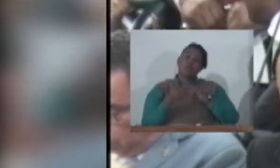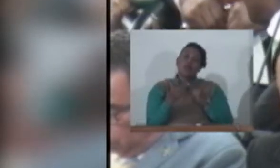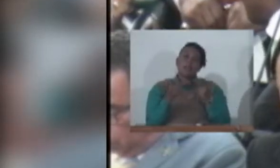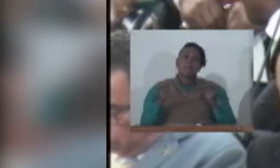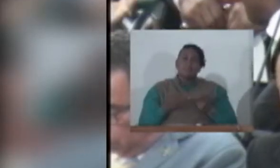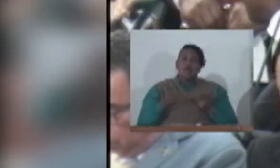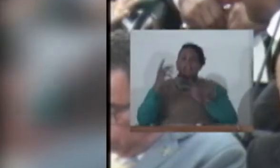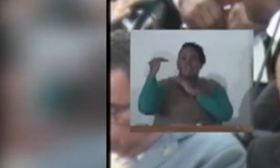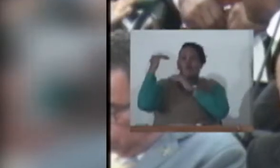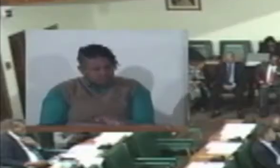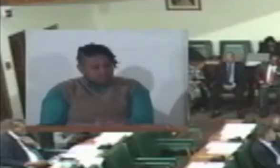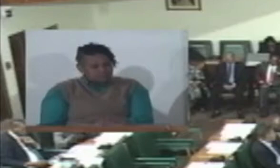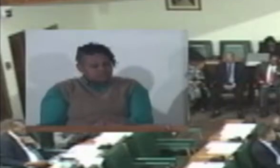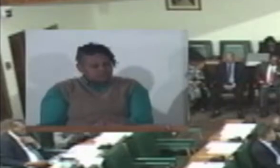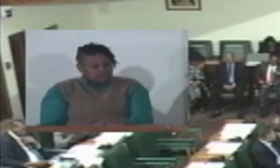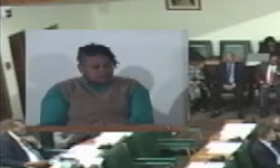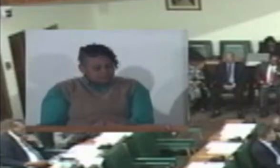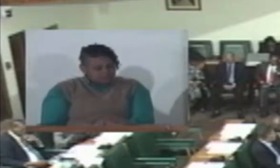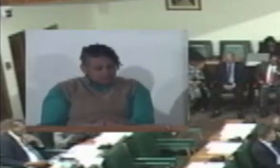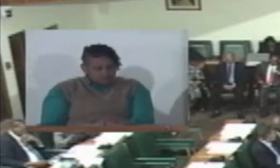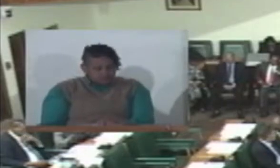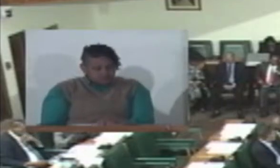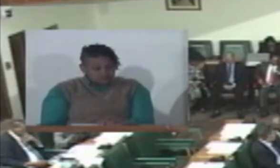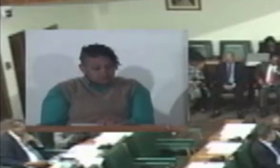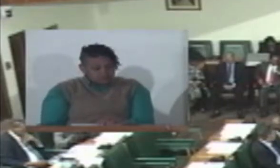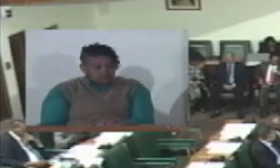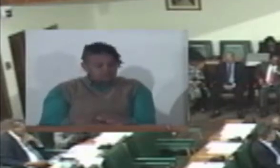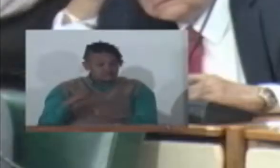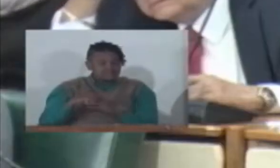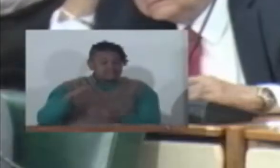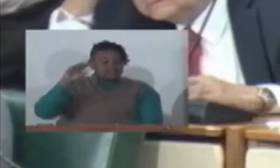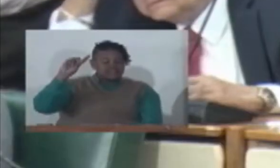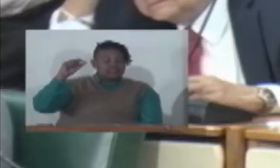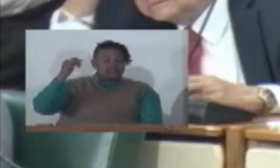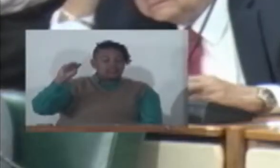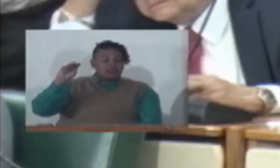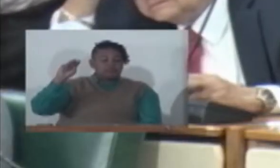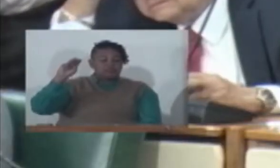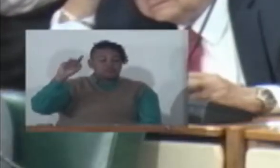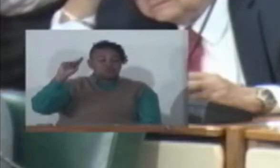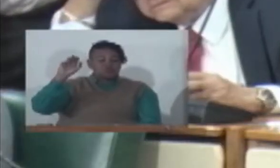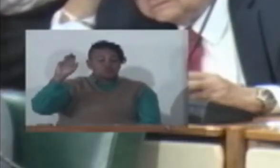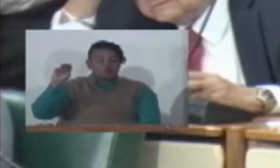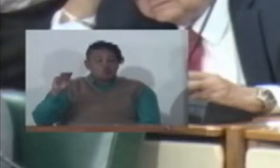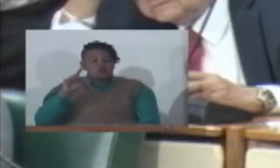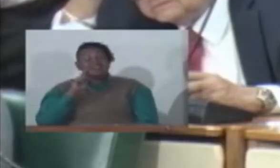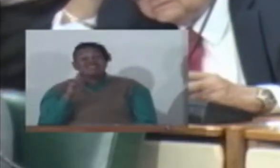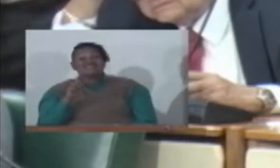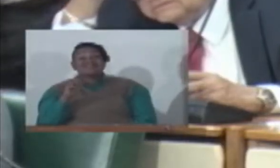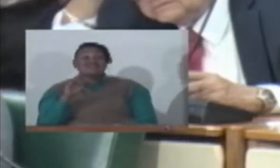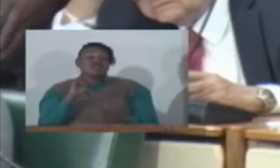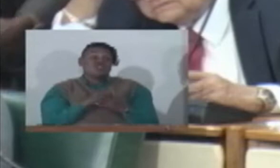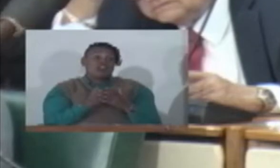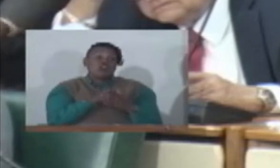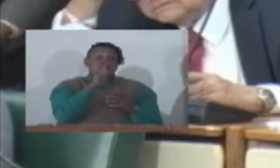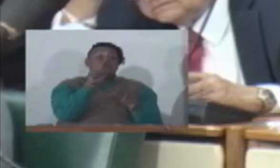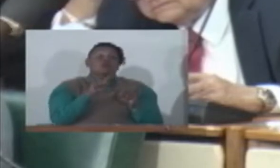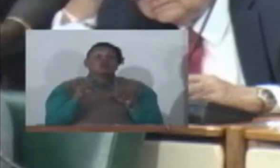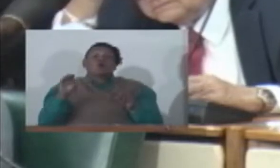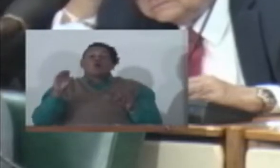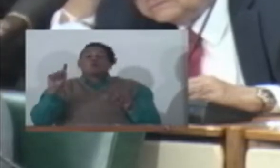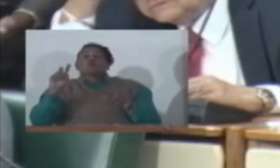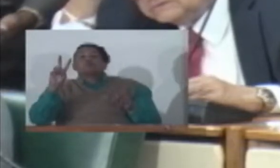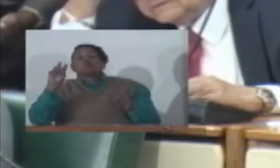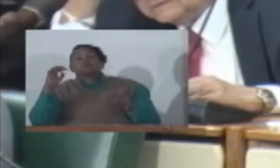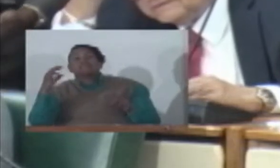AntiCrime Plan will be sustained focus on public order and a national anti-violence campaign. He said the campaign